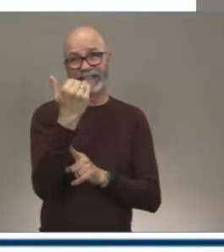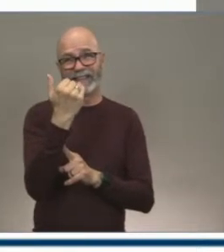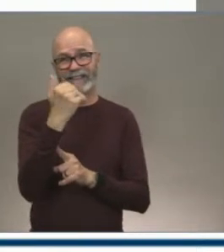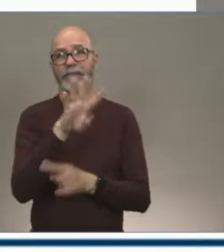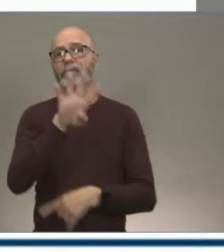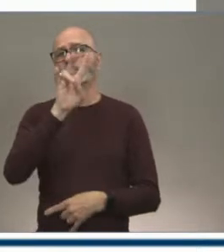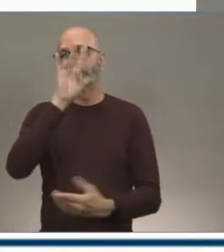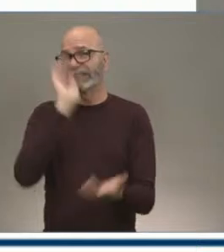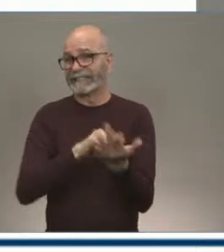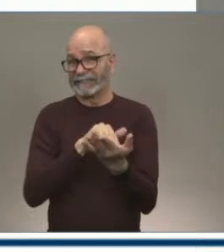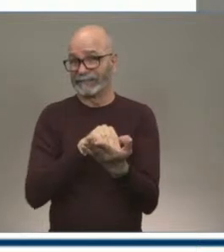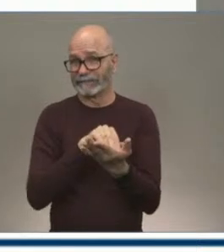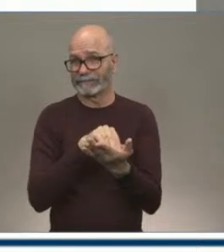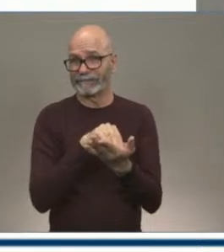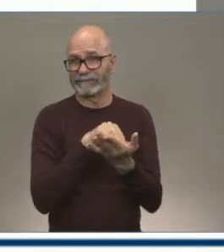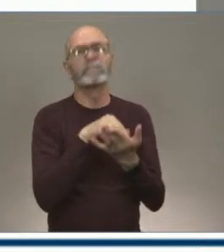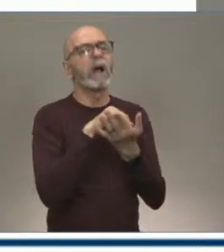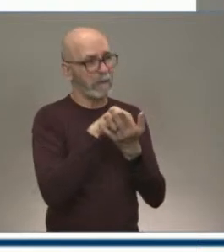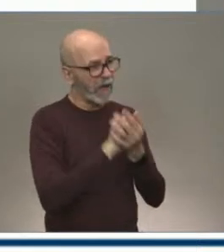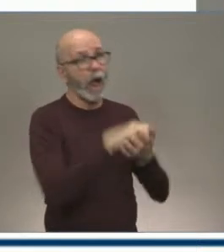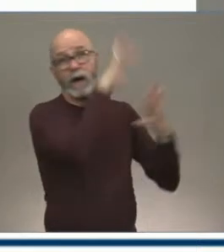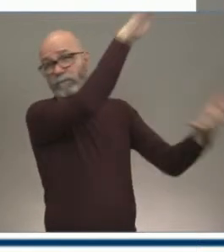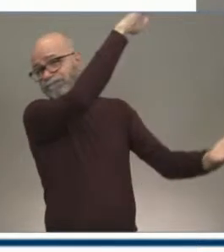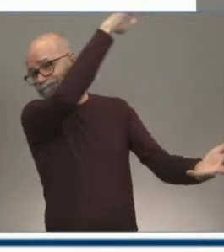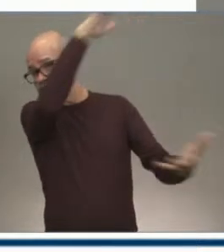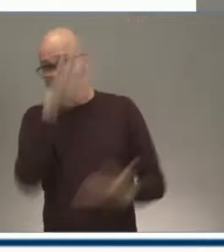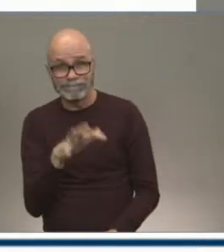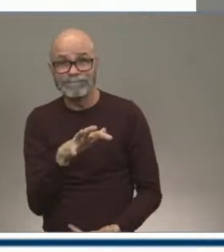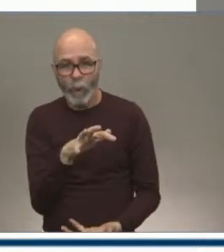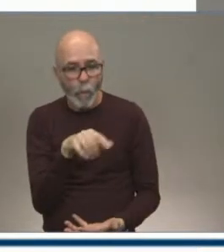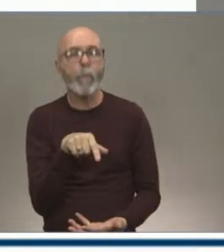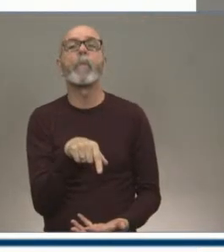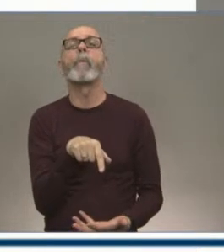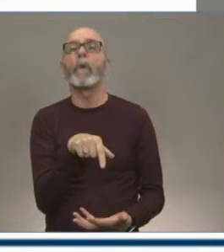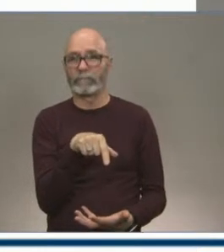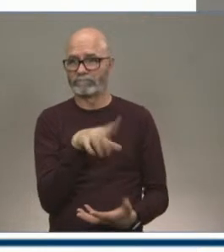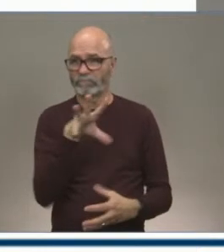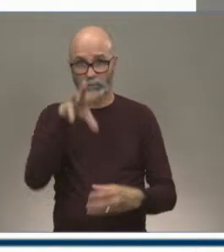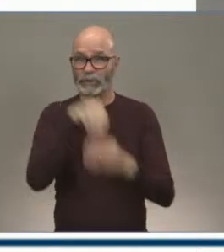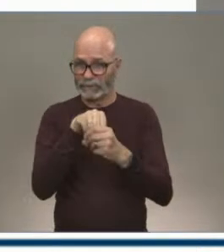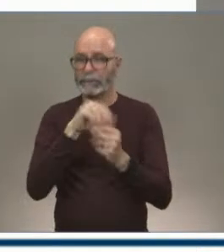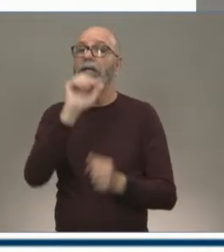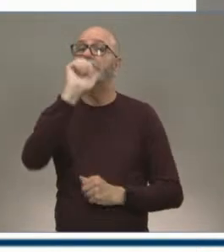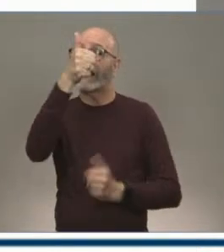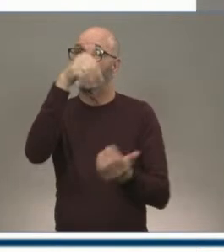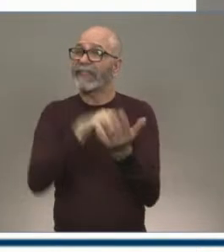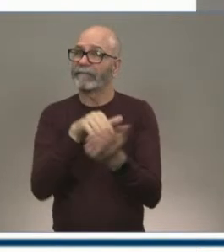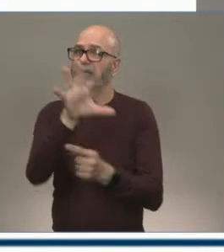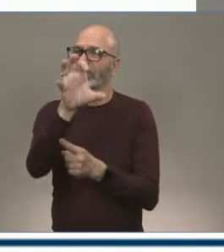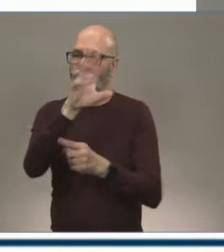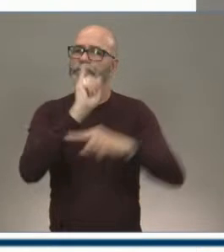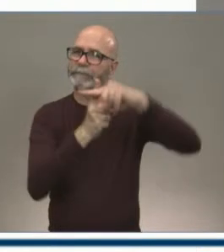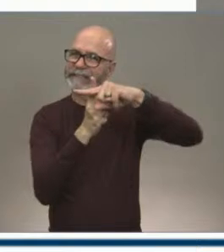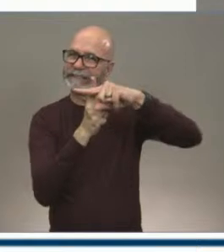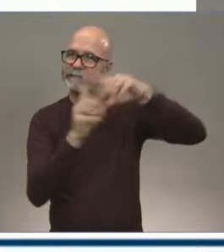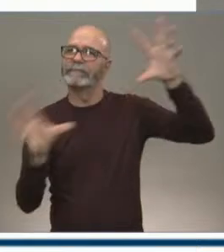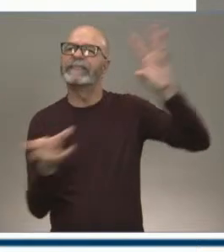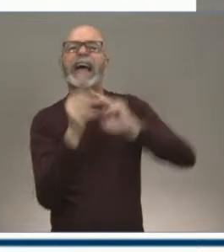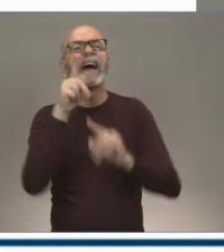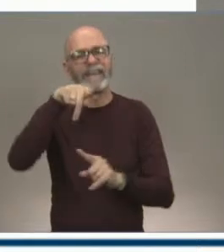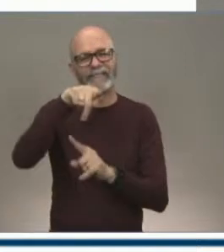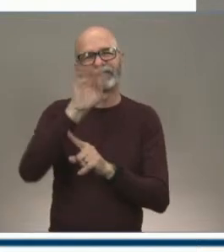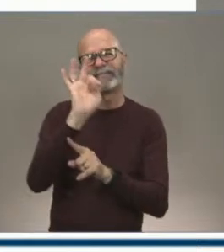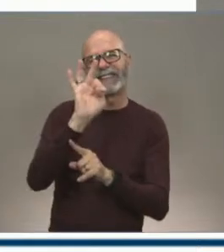47,280 doses of COVID-19 vaccine. This includes the 10,530 doses of Pfizer vaccine delivered this